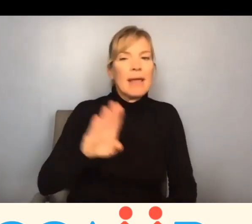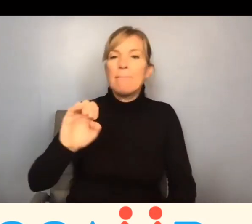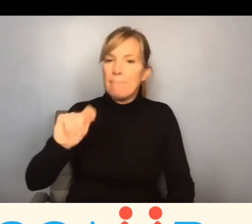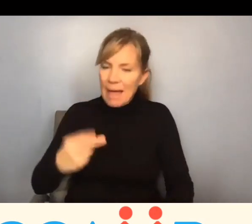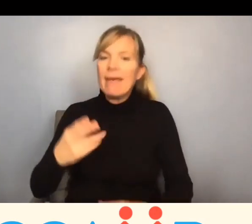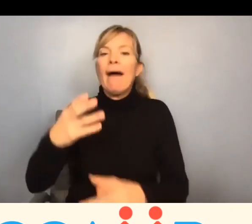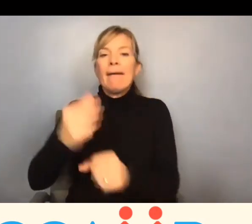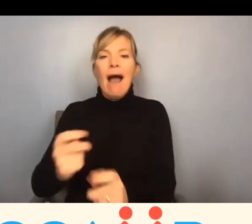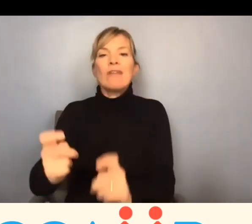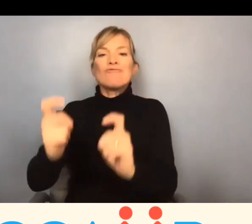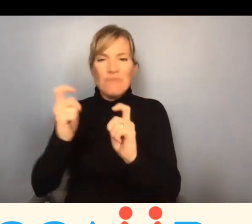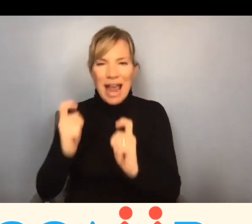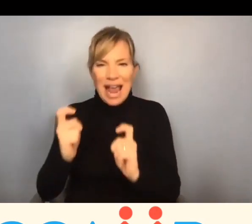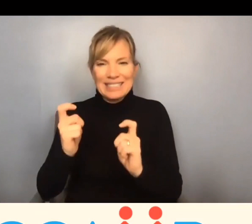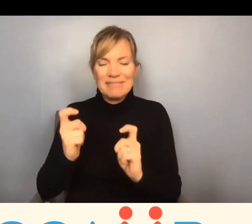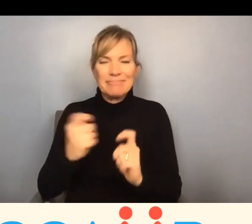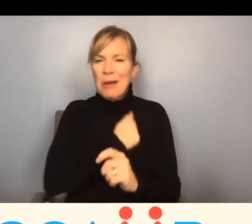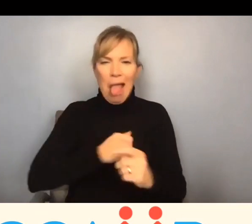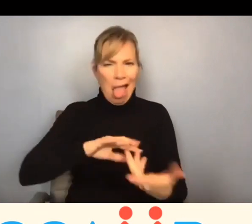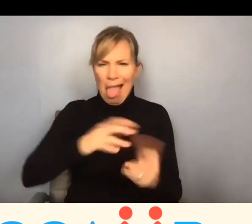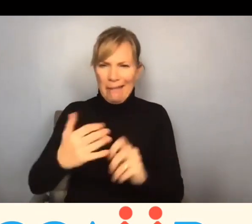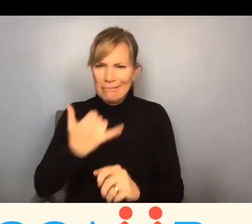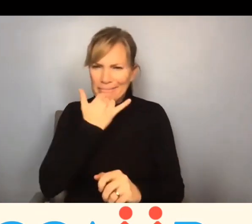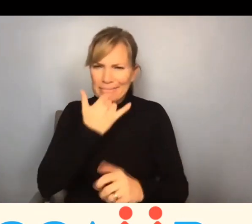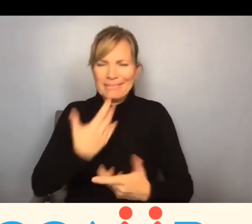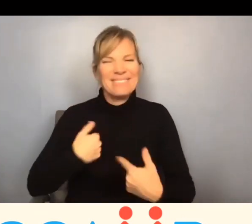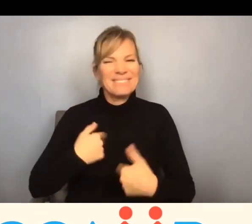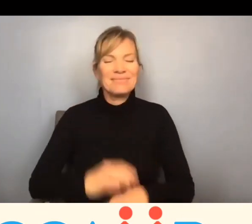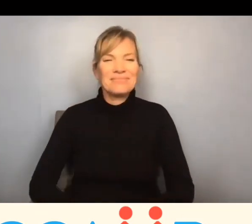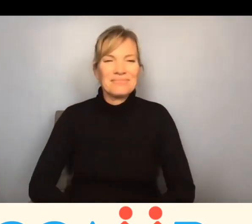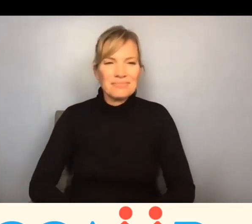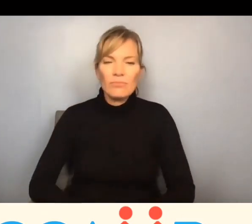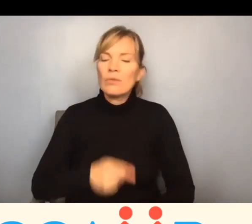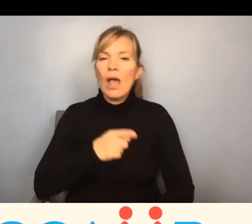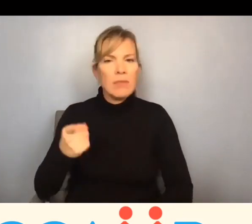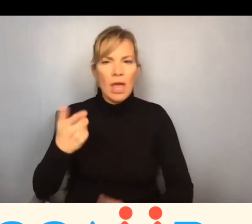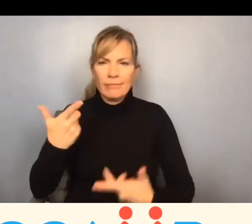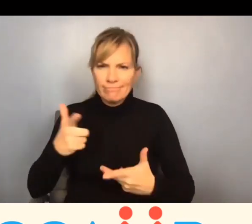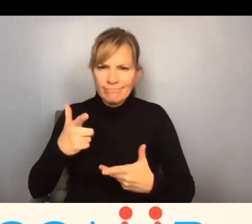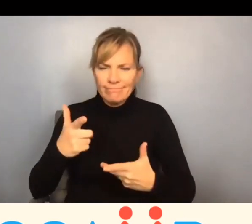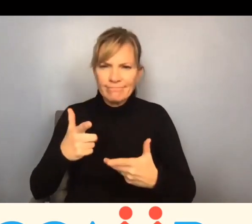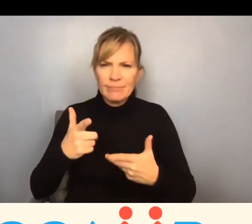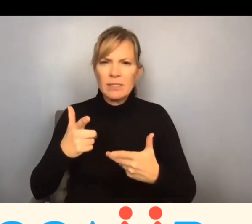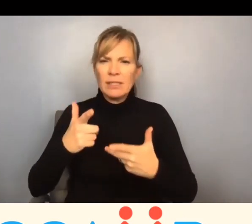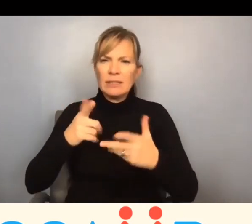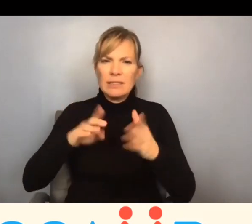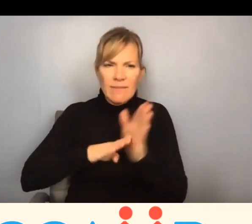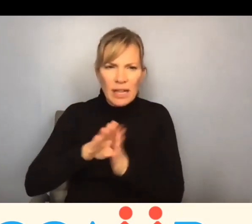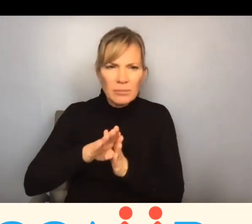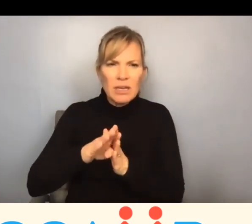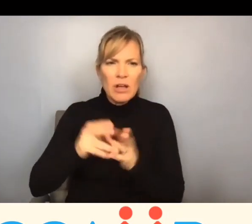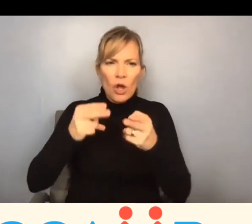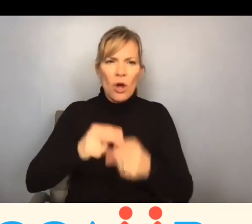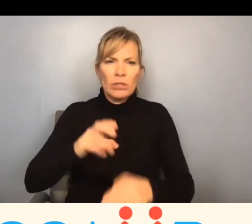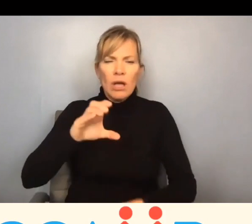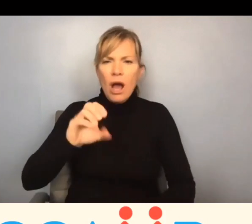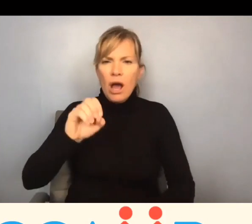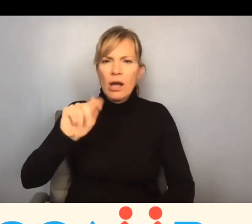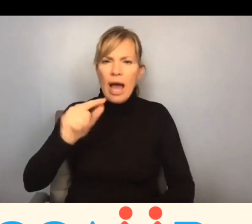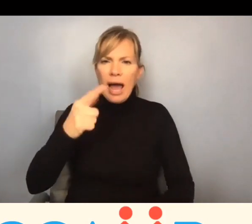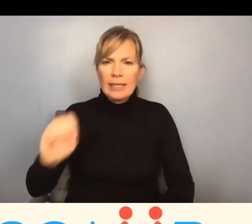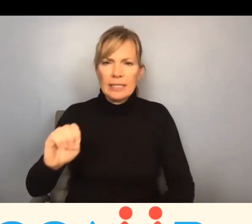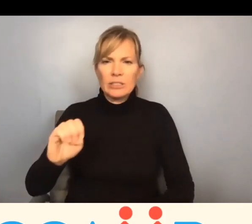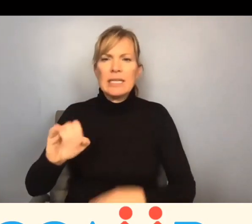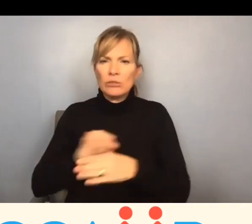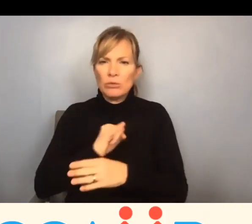grants over time, sorry. And they developed a cottage industry, and our grants helped support